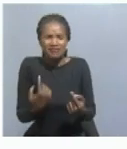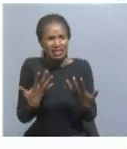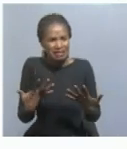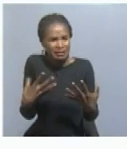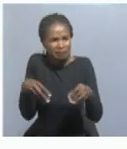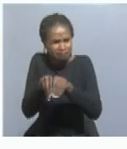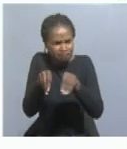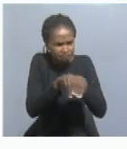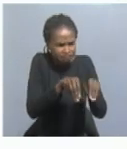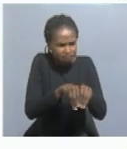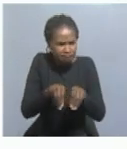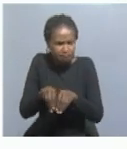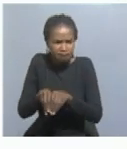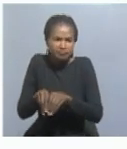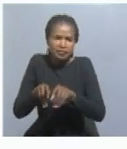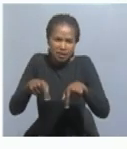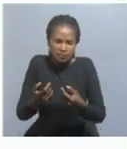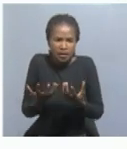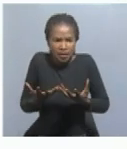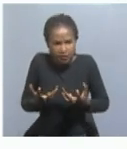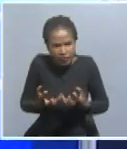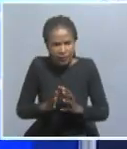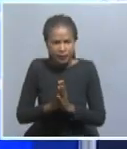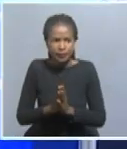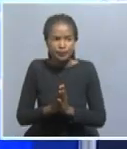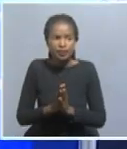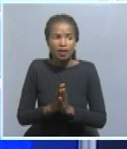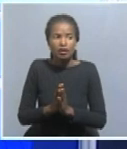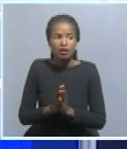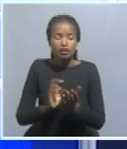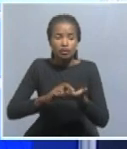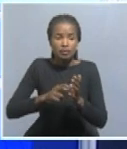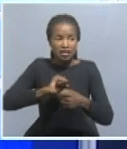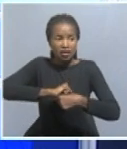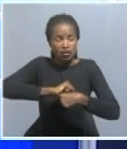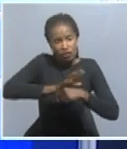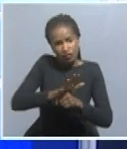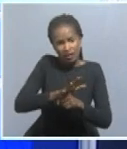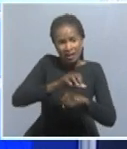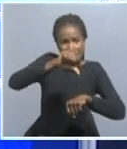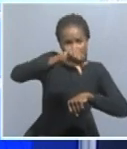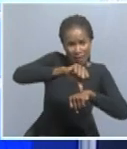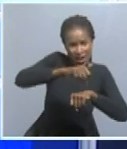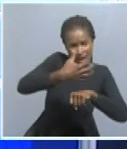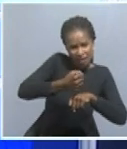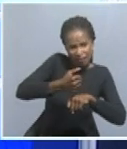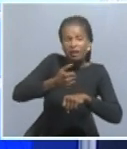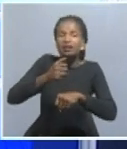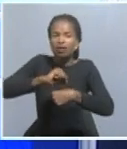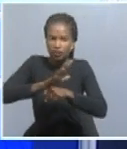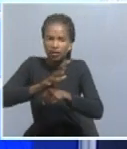that are needed to fight COVID-19. So in other words, you agree with people that say that COVID-19 is somewhat of a